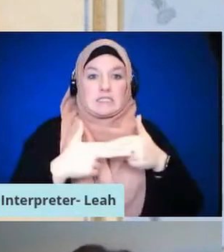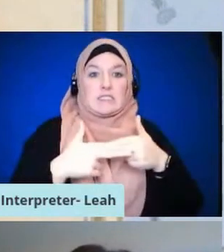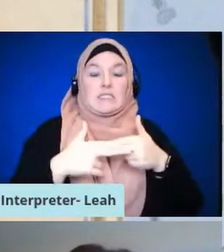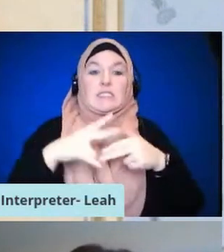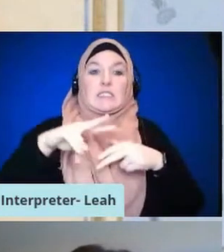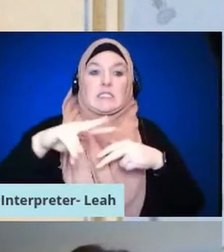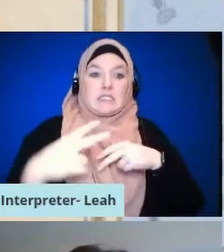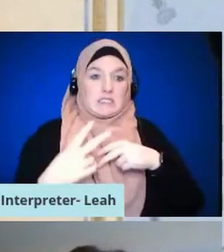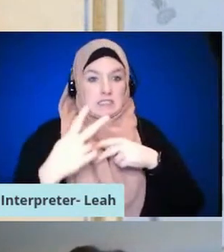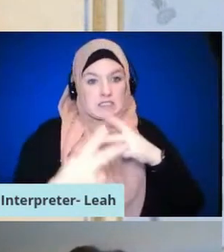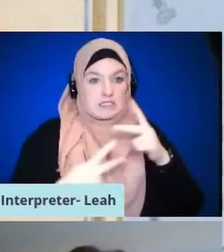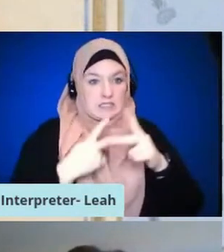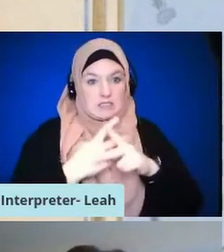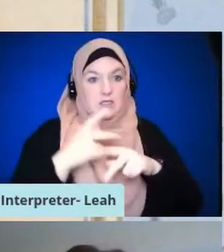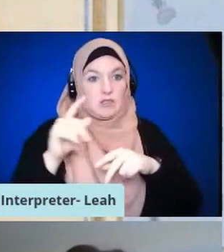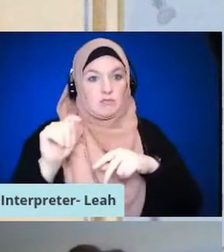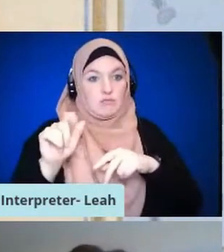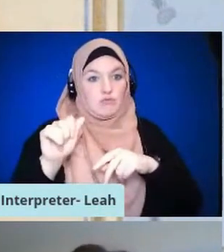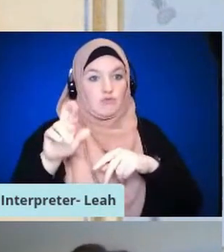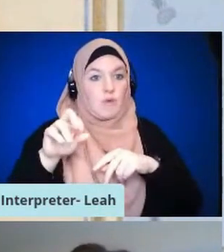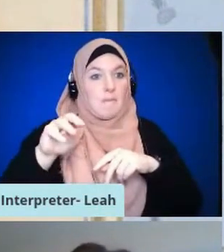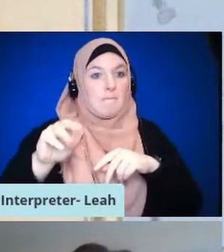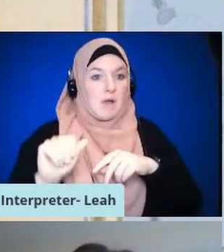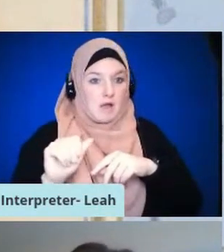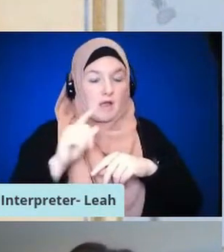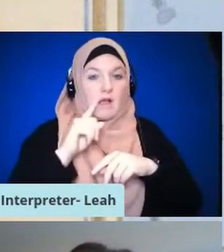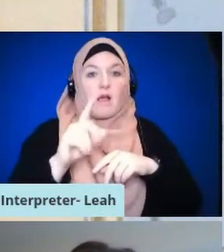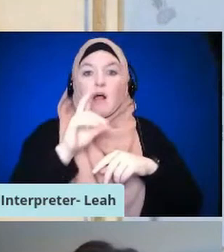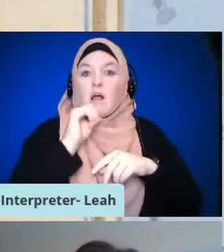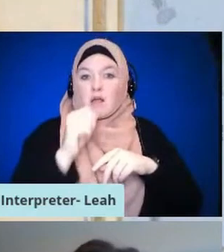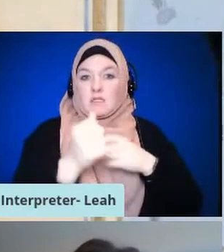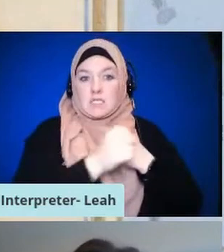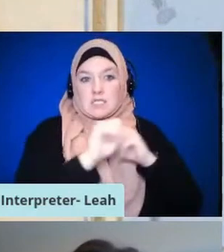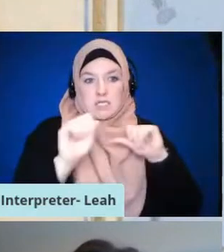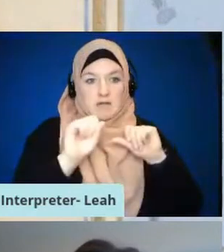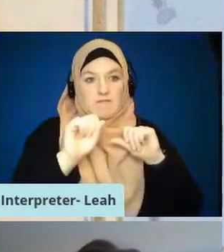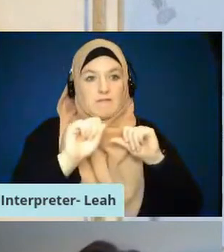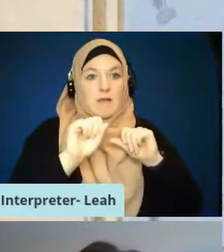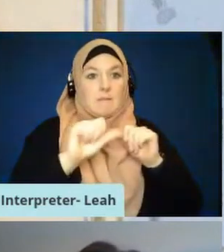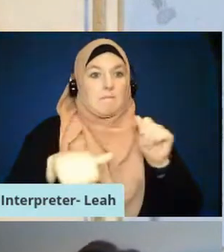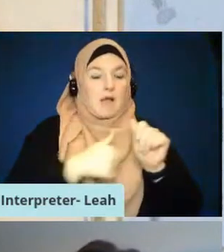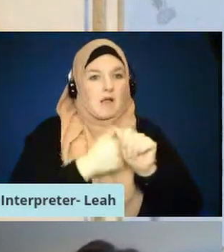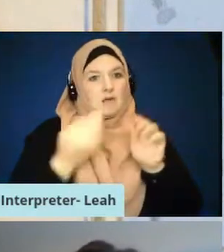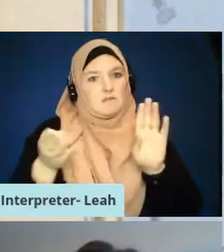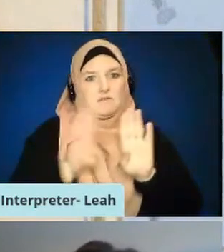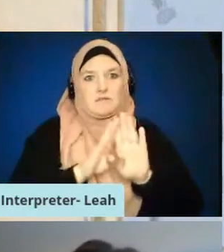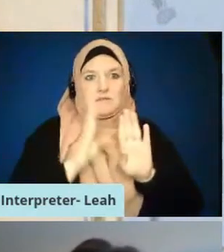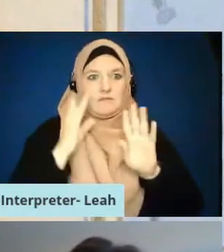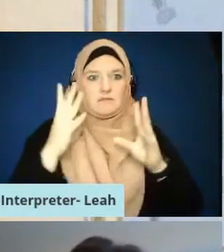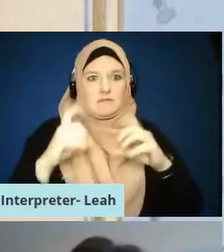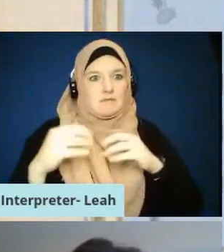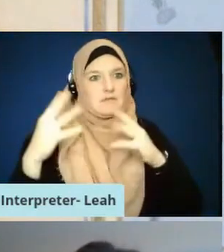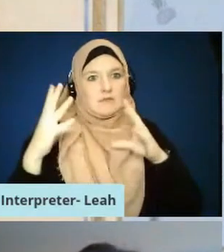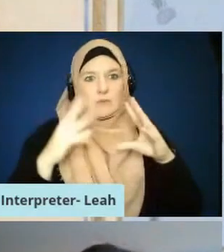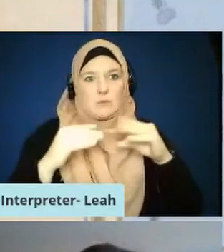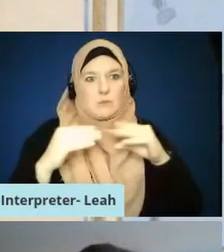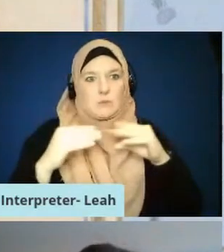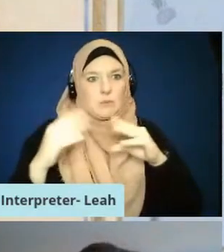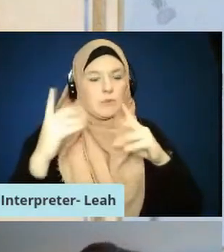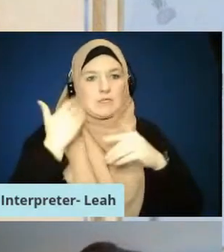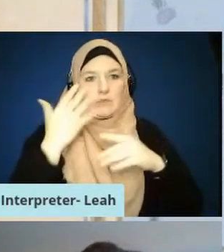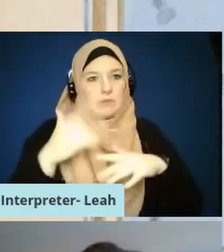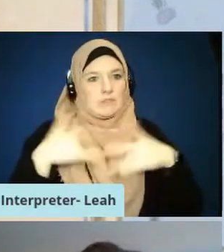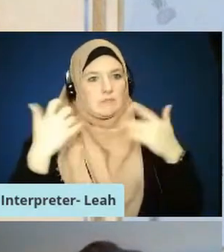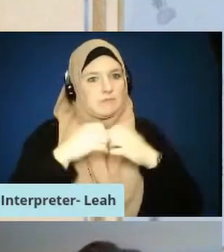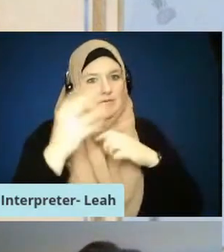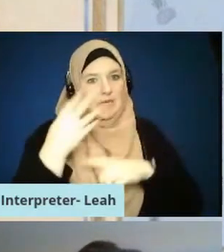The second type of trauma I'm going to be talking about is being unsafe behind closed doors. And we all know how critical is